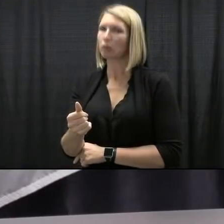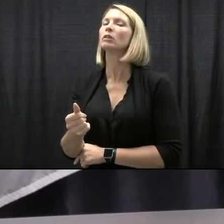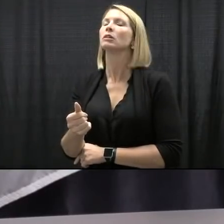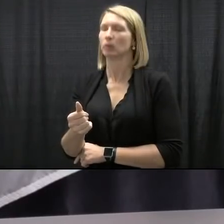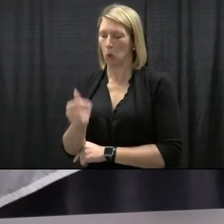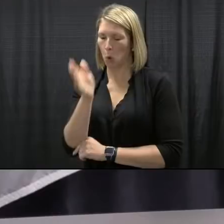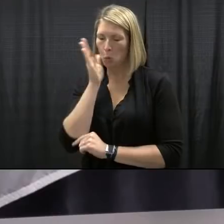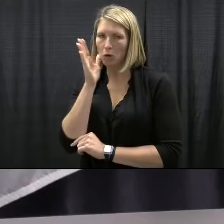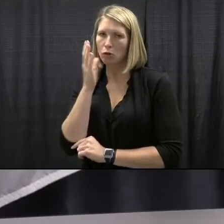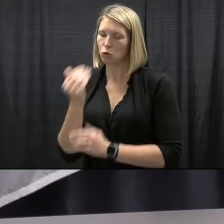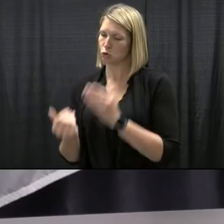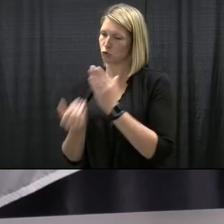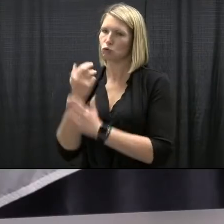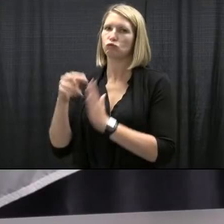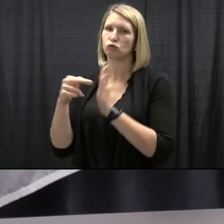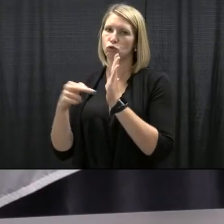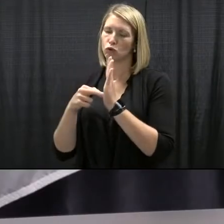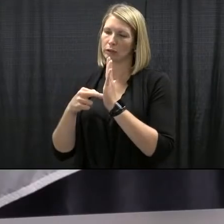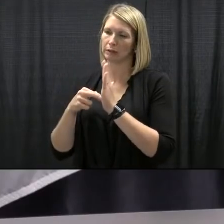but only as unvaccinated.